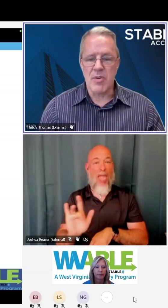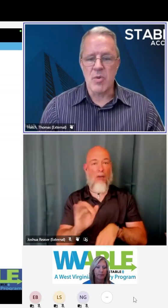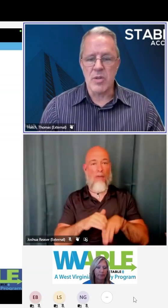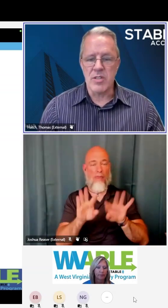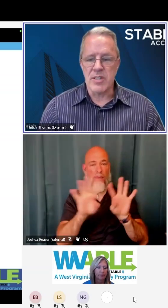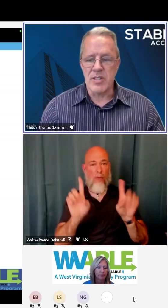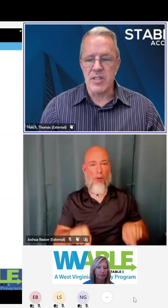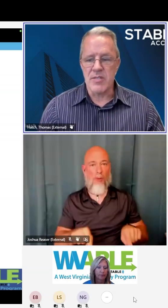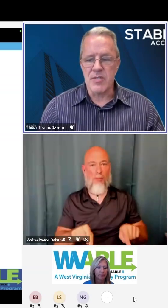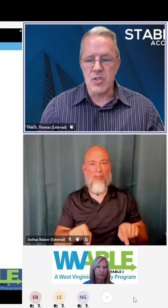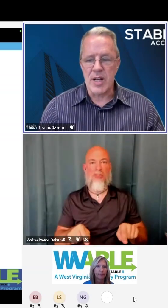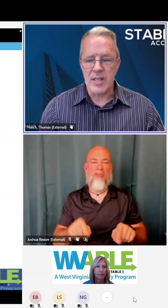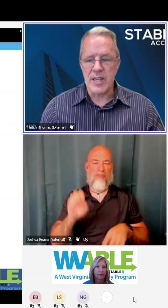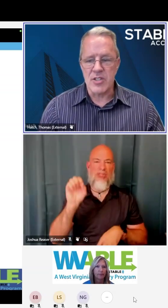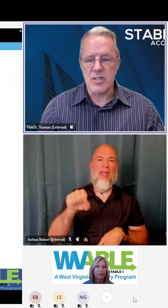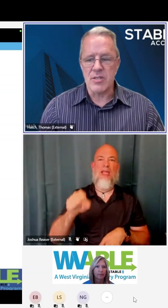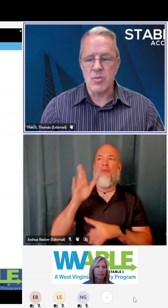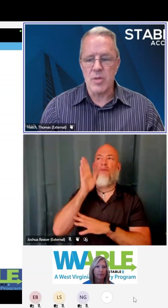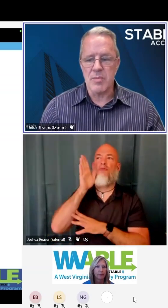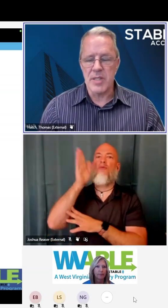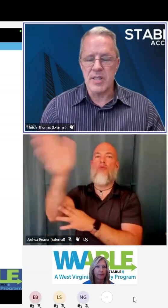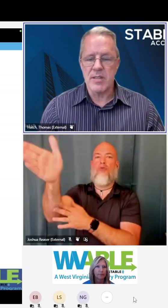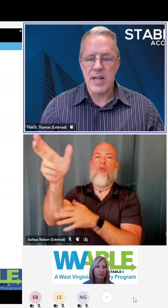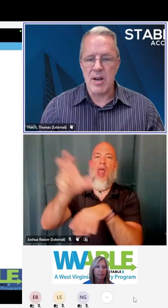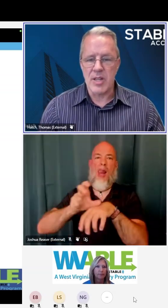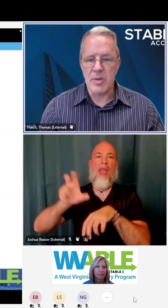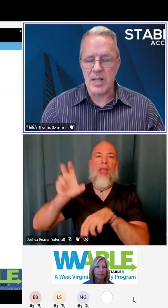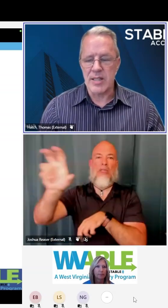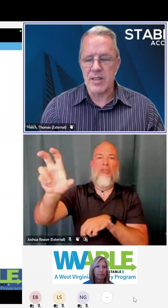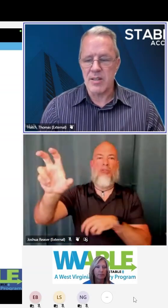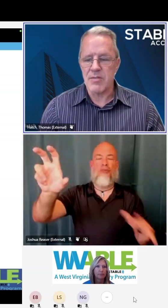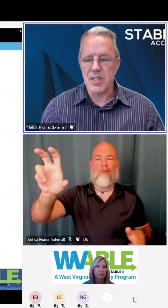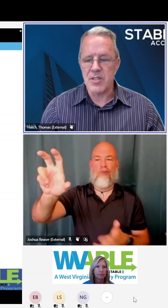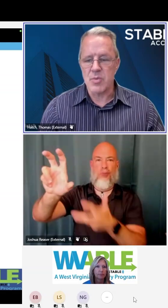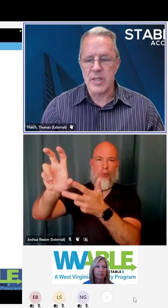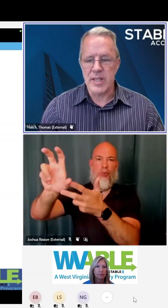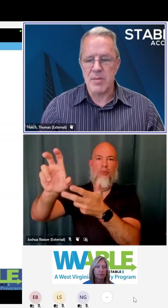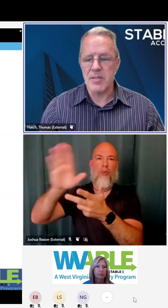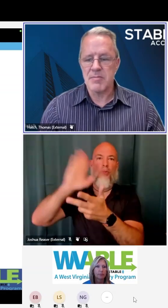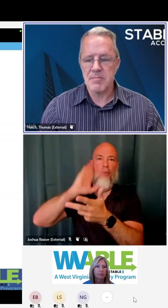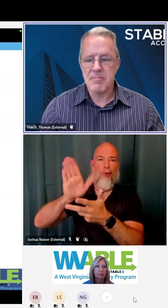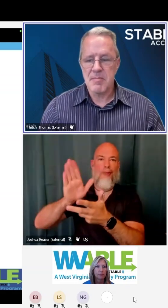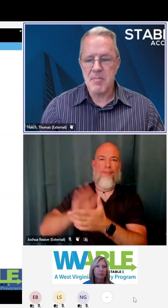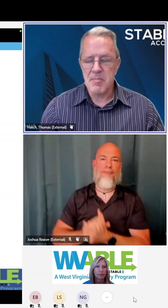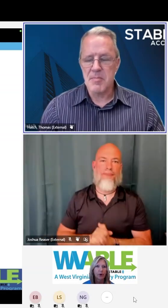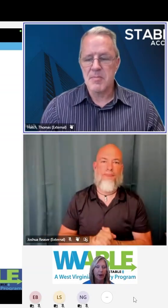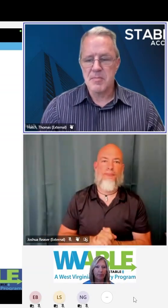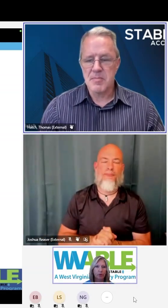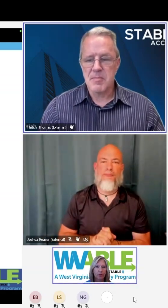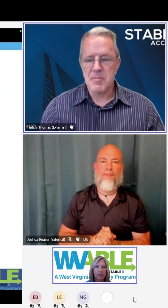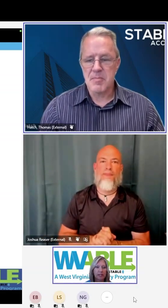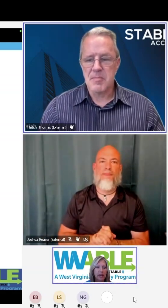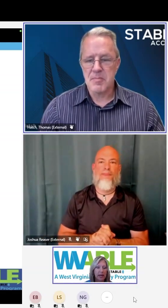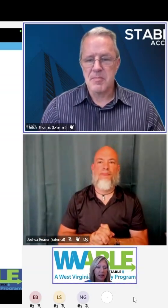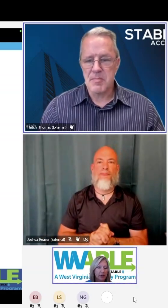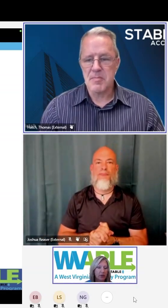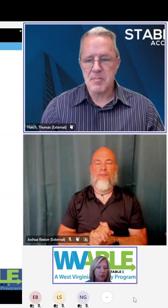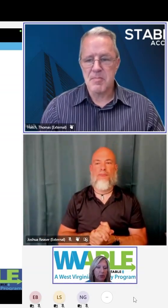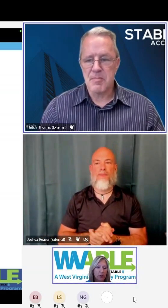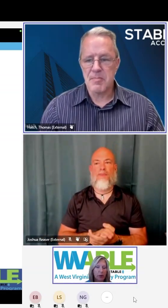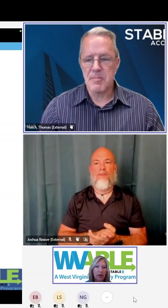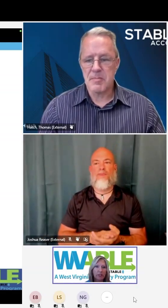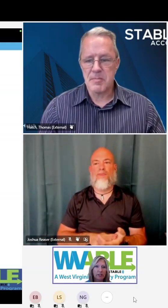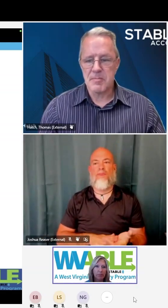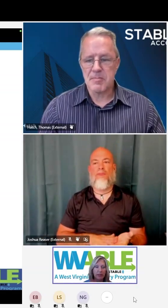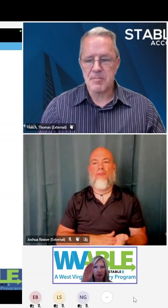yes, whatever was listed in the future allocation would be how they would allocate the funds when it came in. Okay, perfect. And then